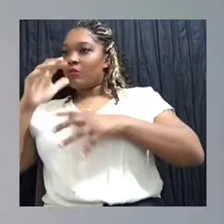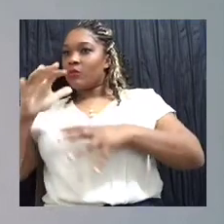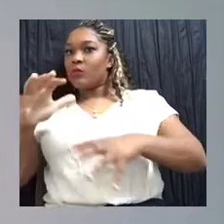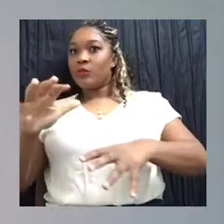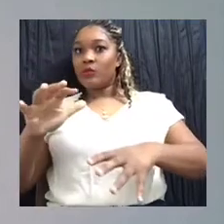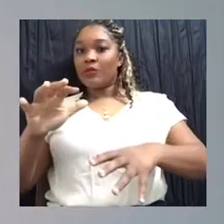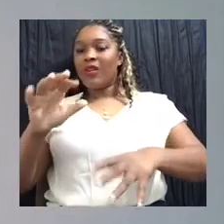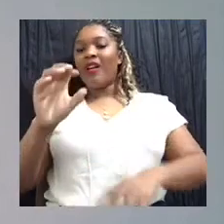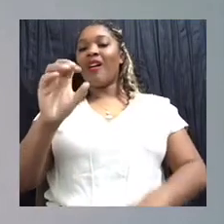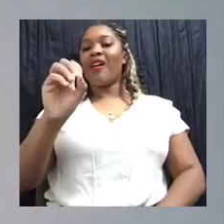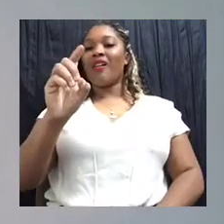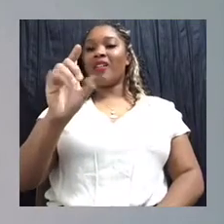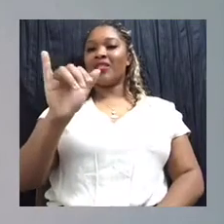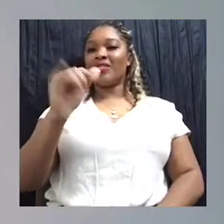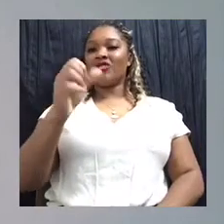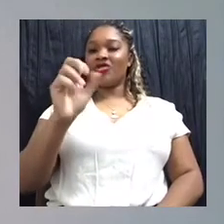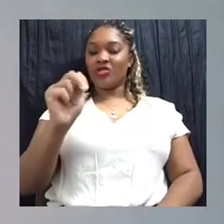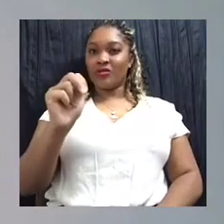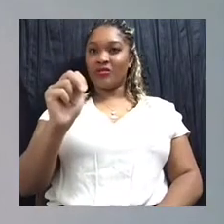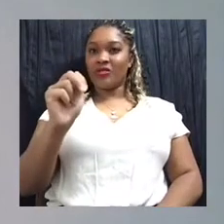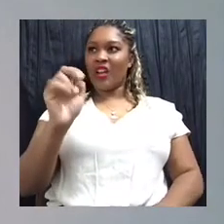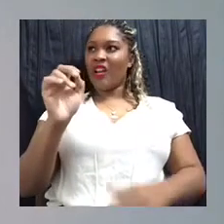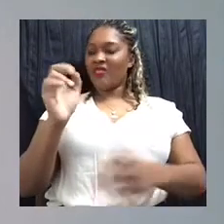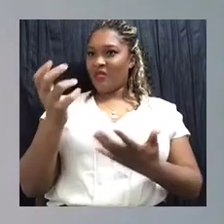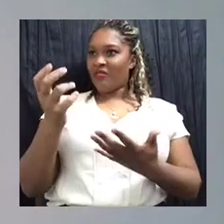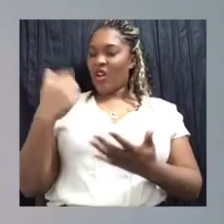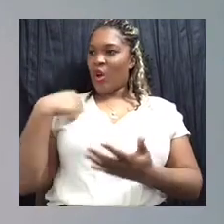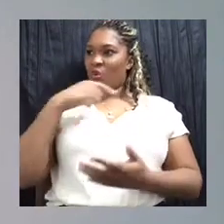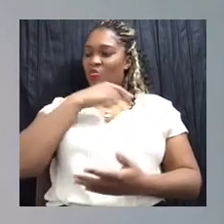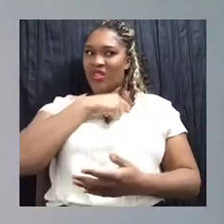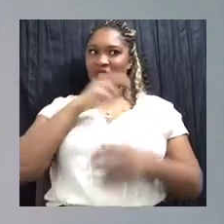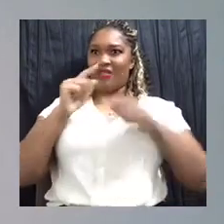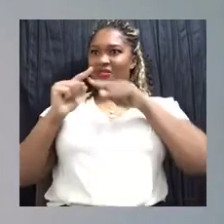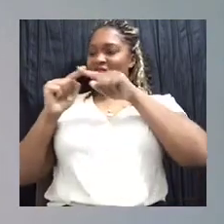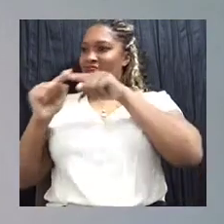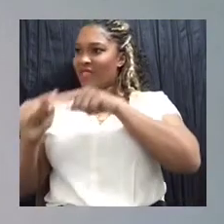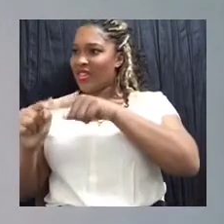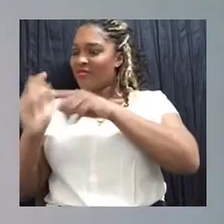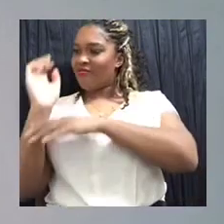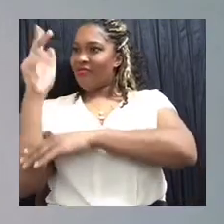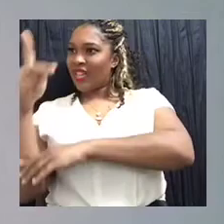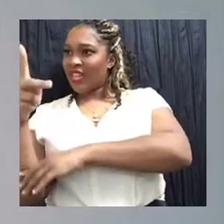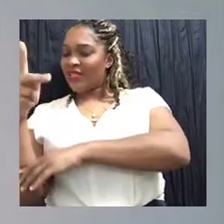In this way, we depend on each other.